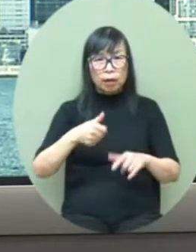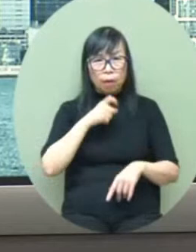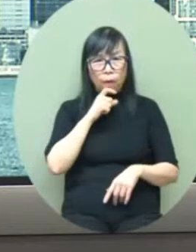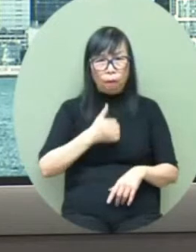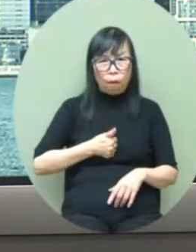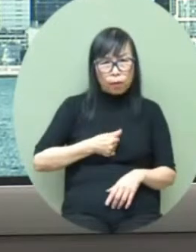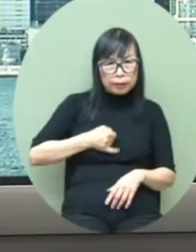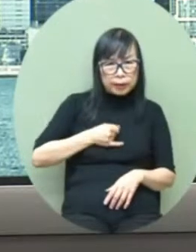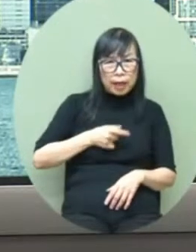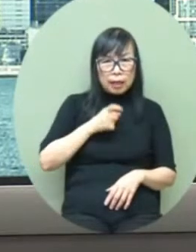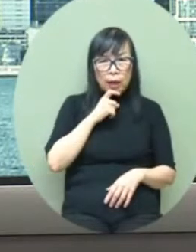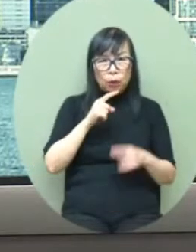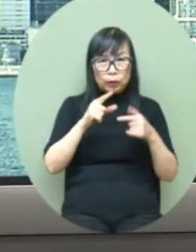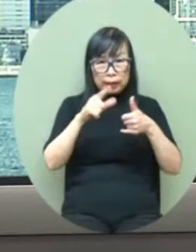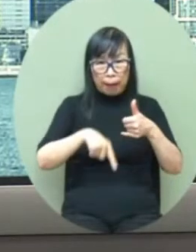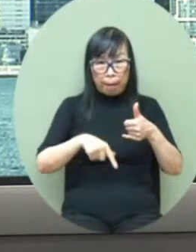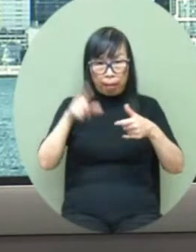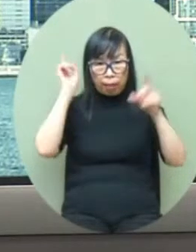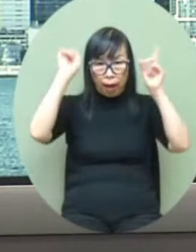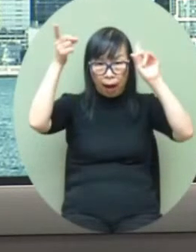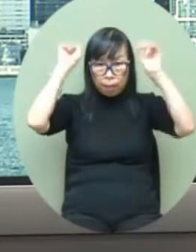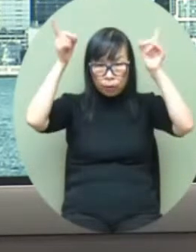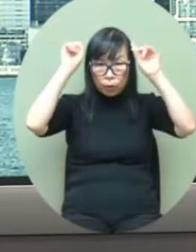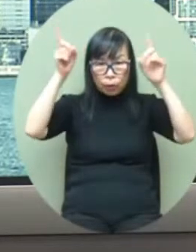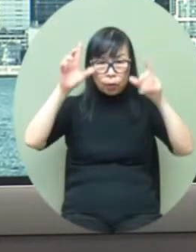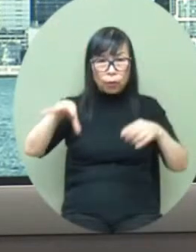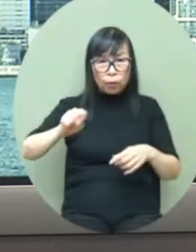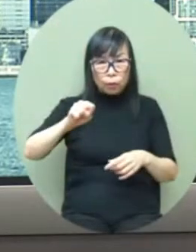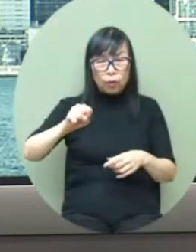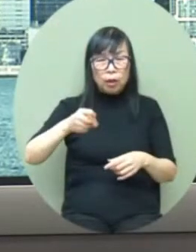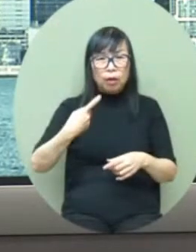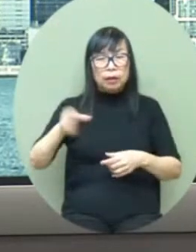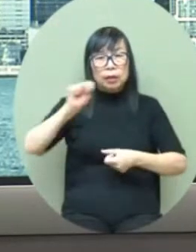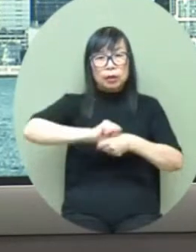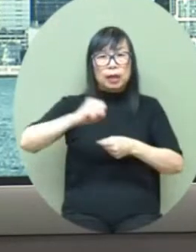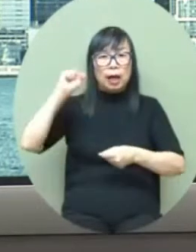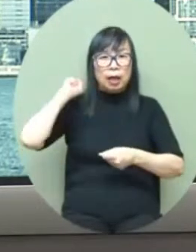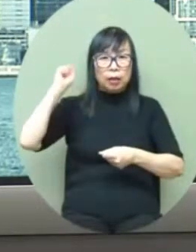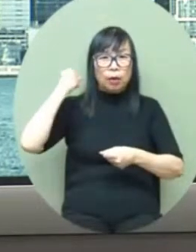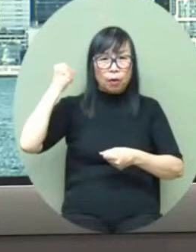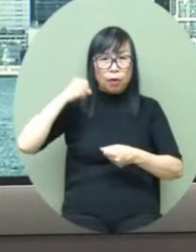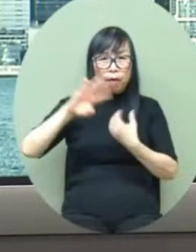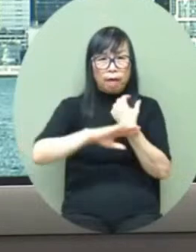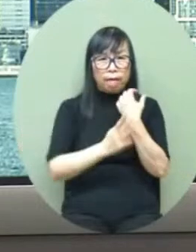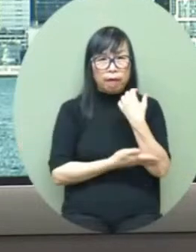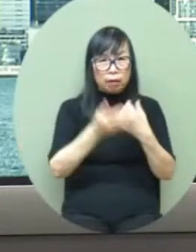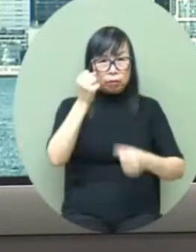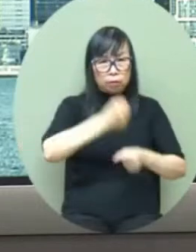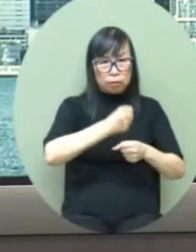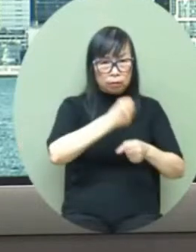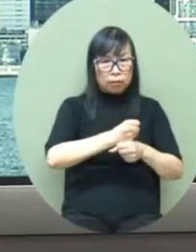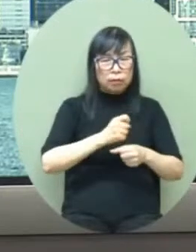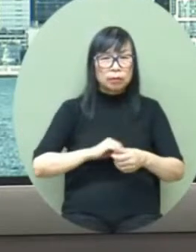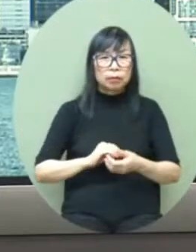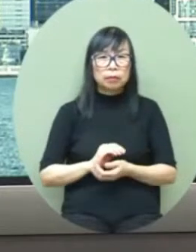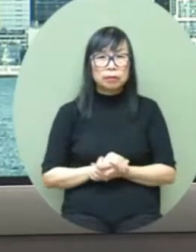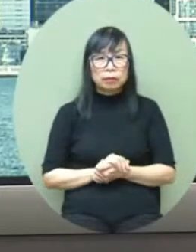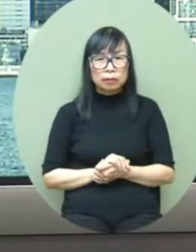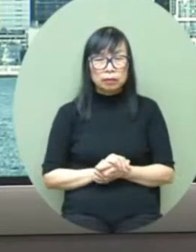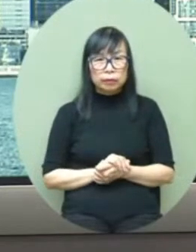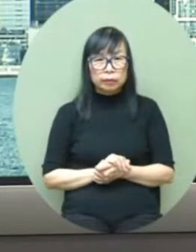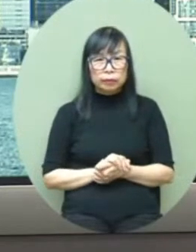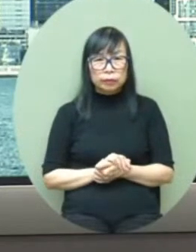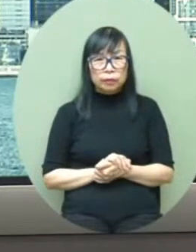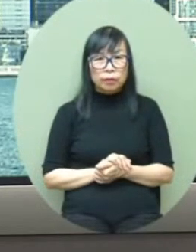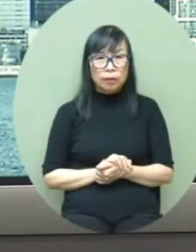is important that we will step up enforcement action so that all the abusers